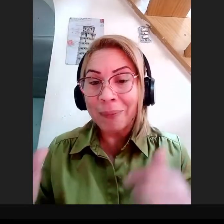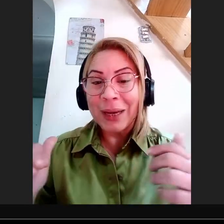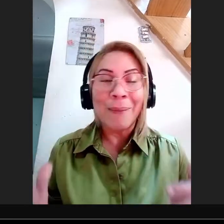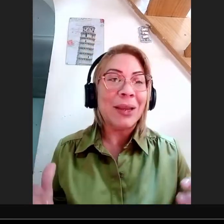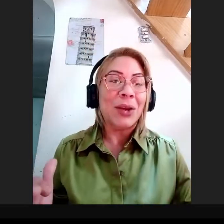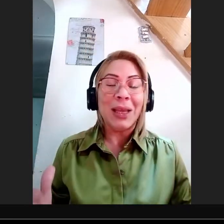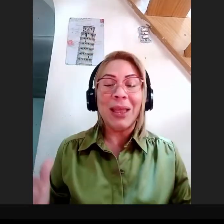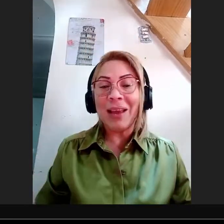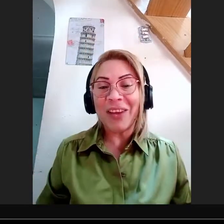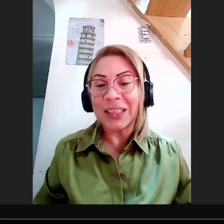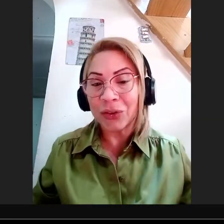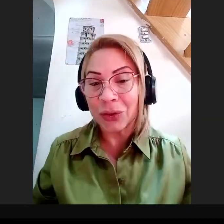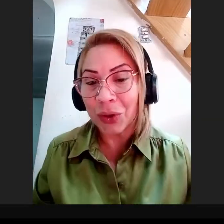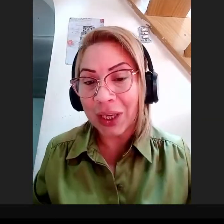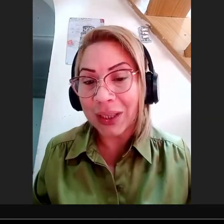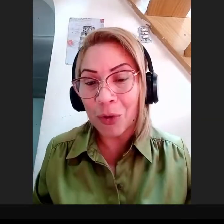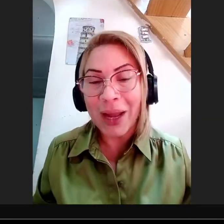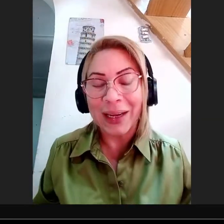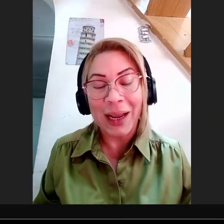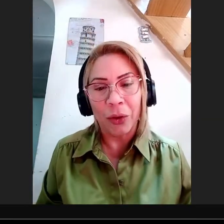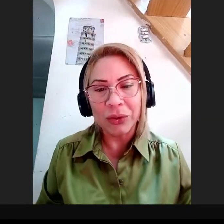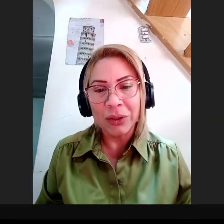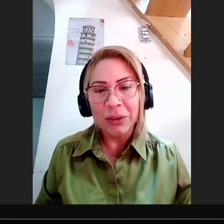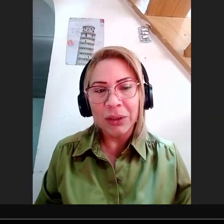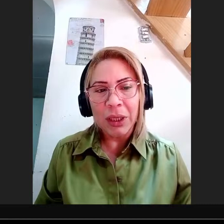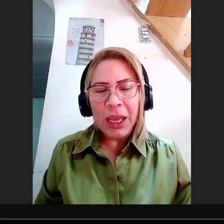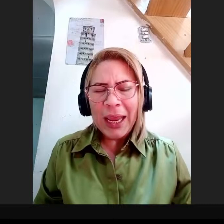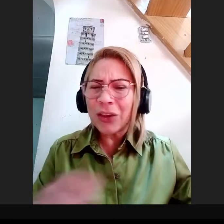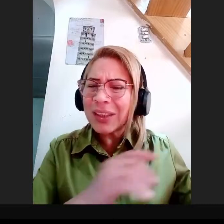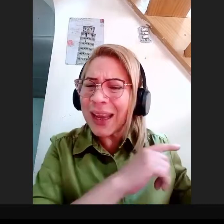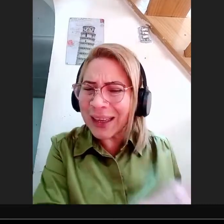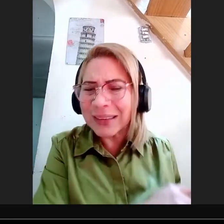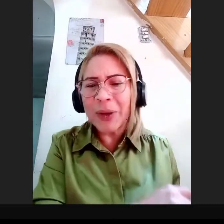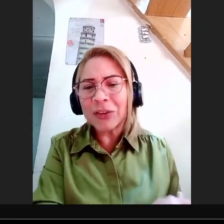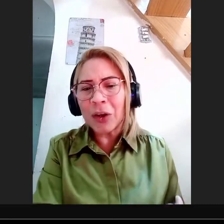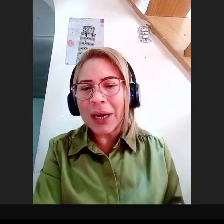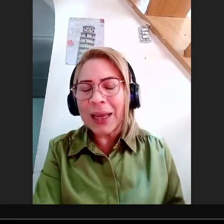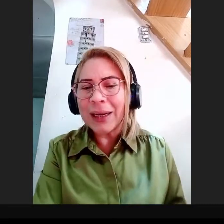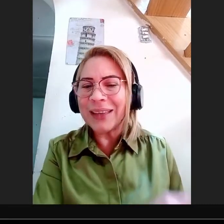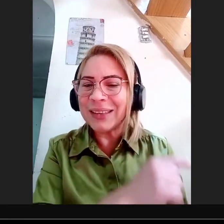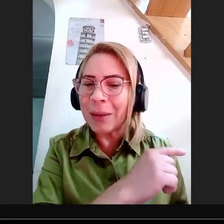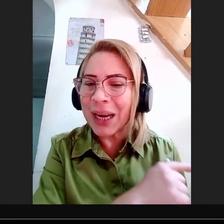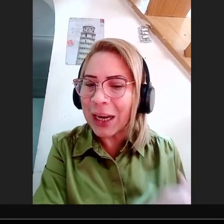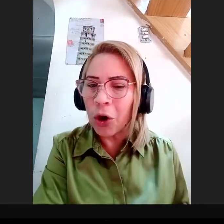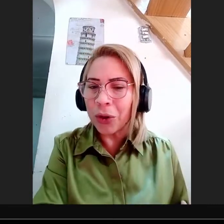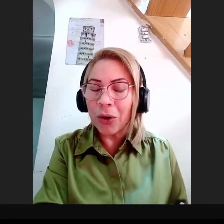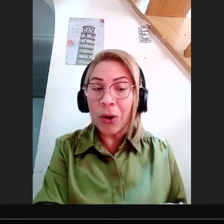And of course, they cannot contact us. They cannot be contact with migrants.